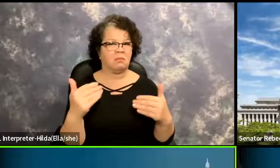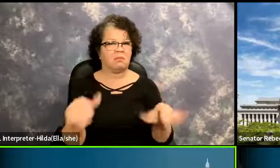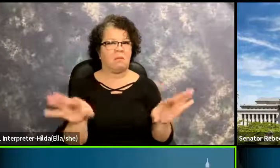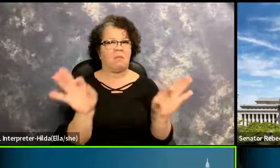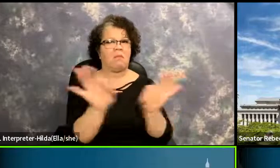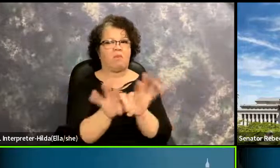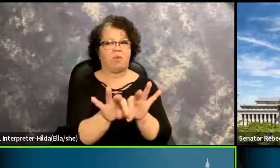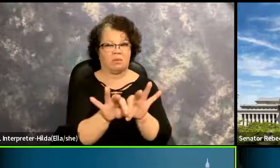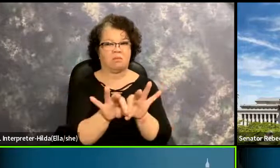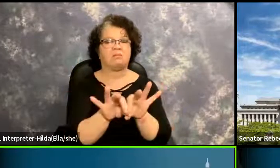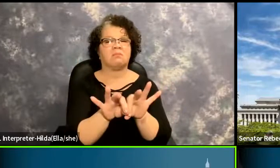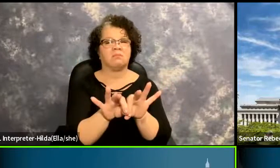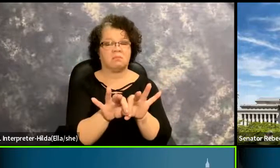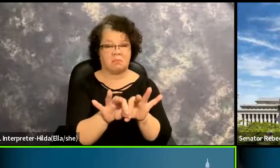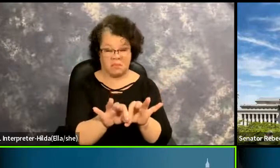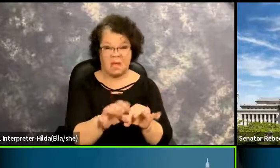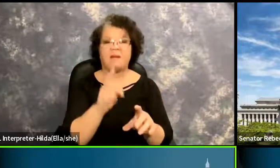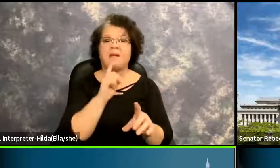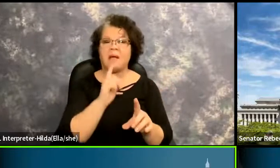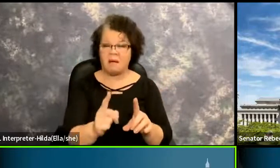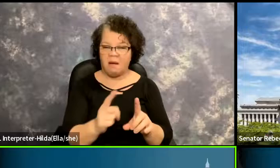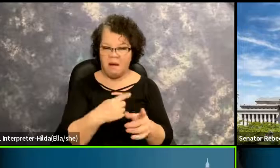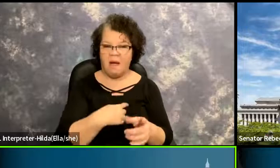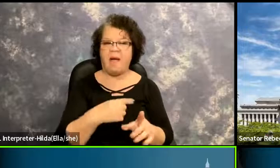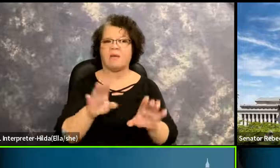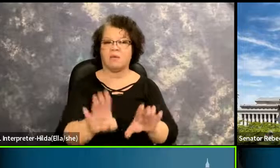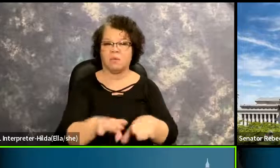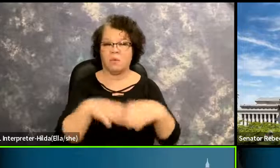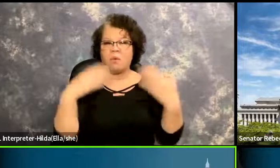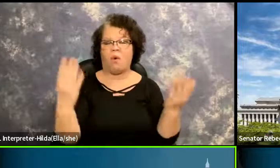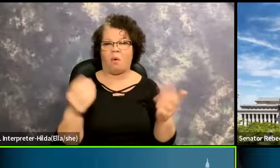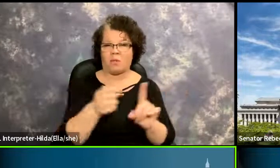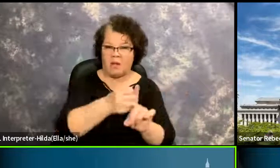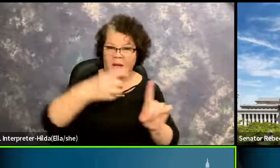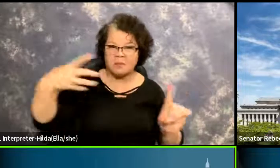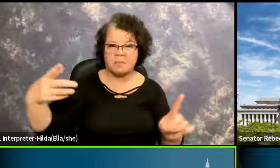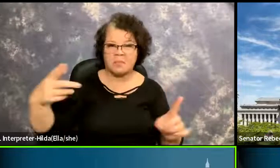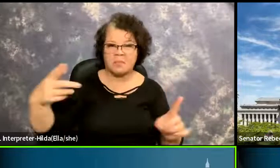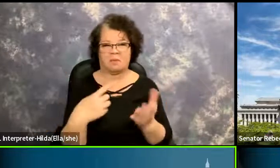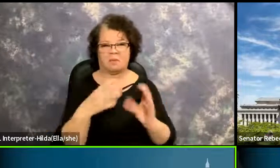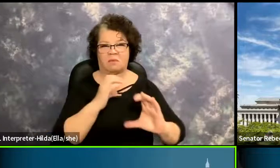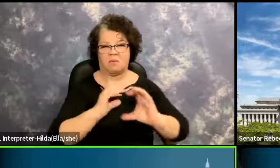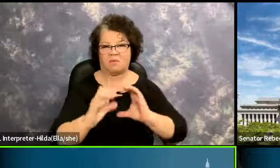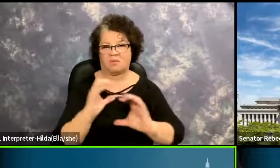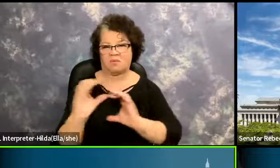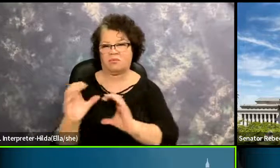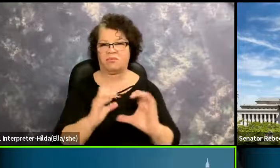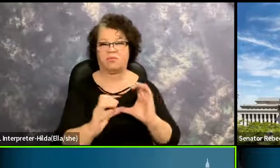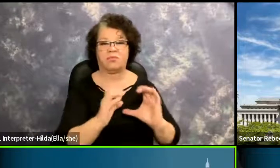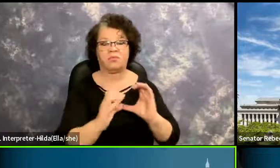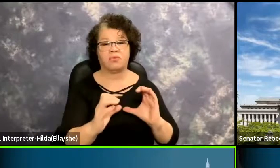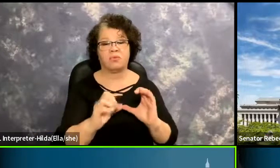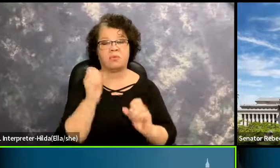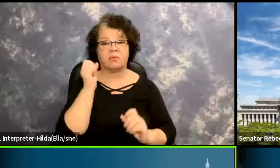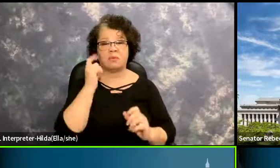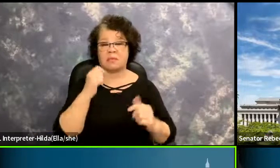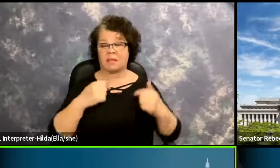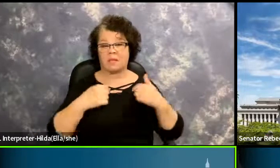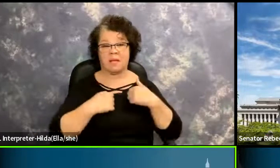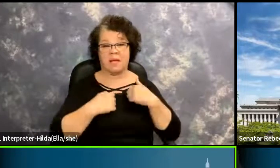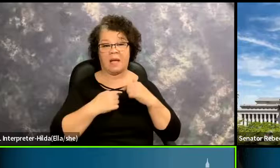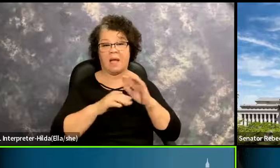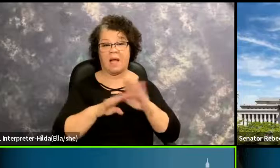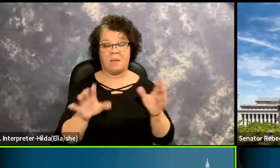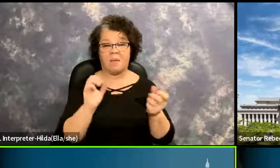it has expanded the conversation. I will also say very clearly that I am not supportive of